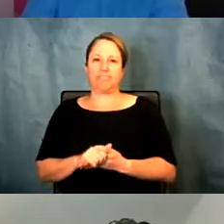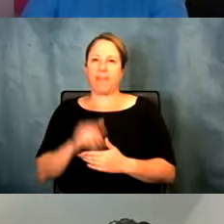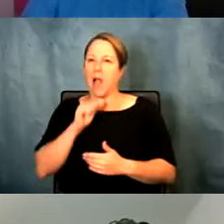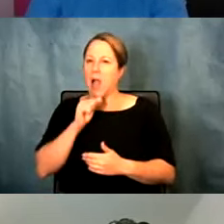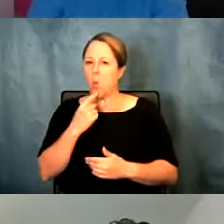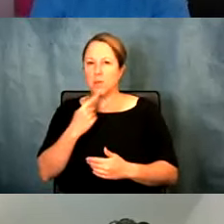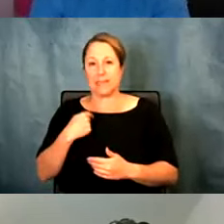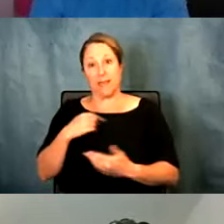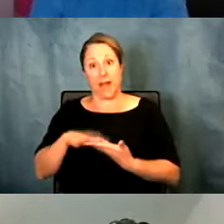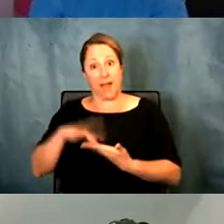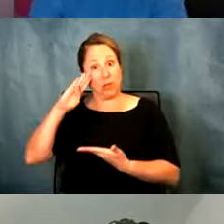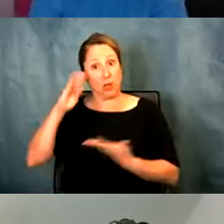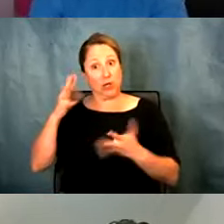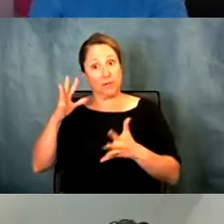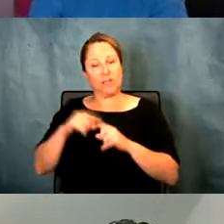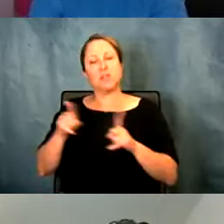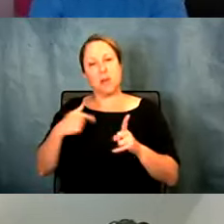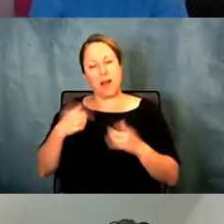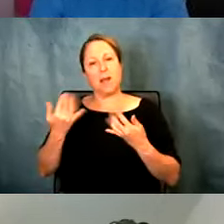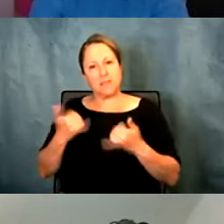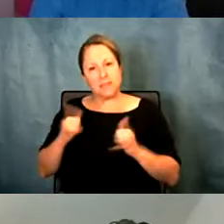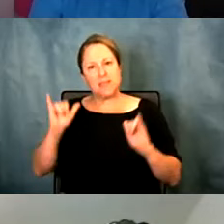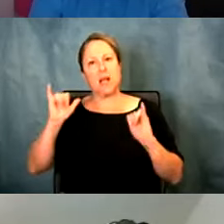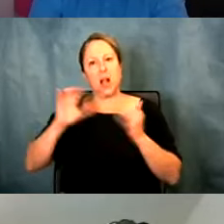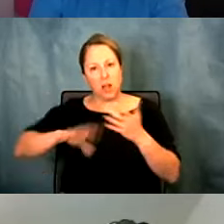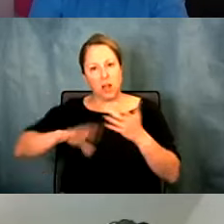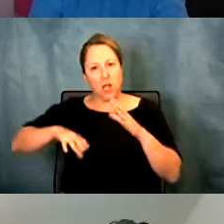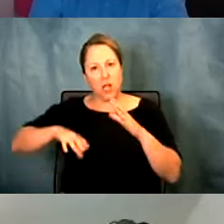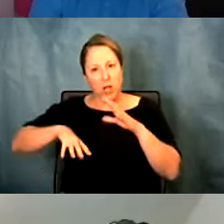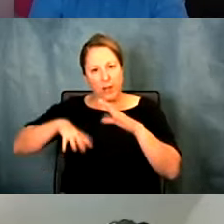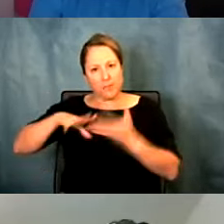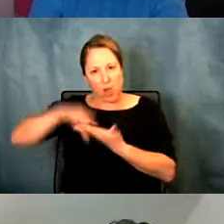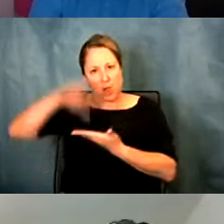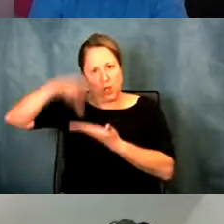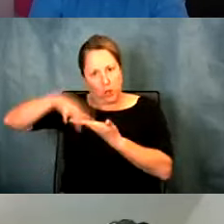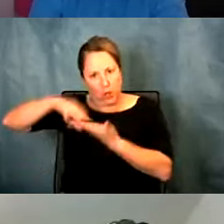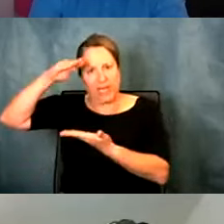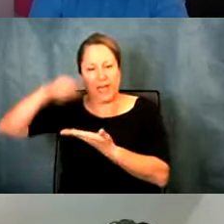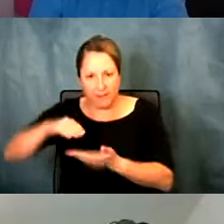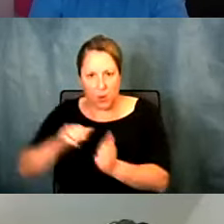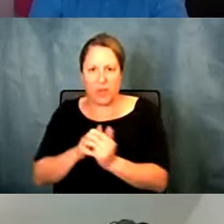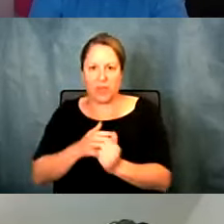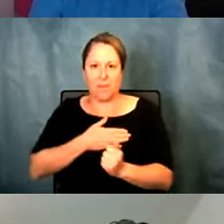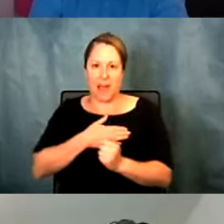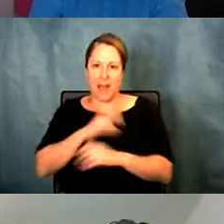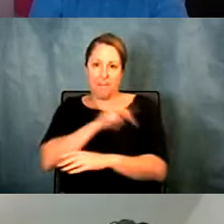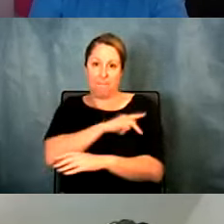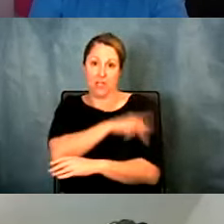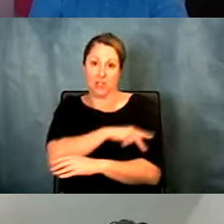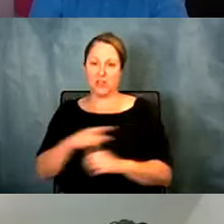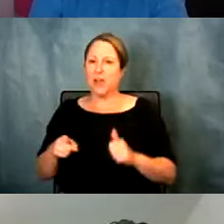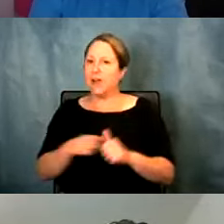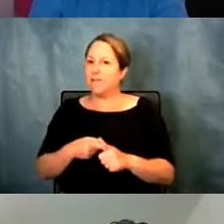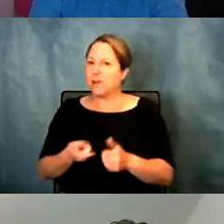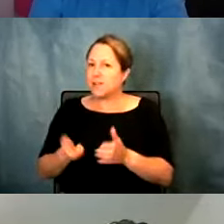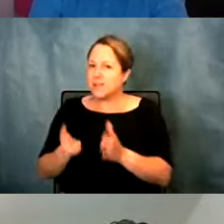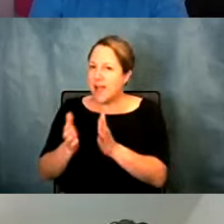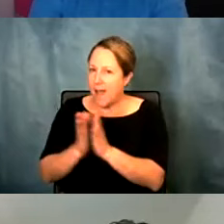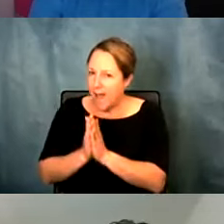still learning when I'm having these conversations with my patients. And one is to ask and listen to the answer.